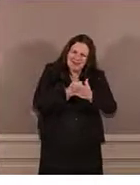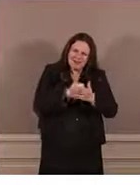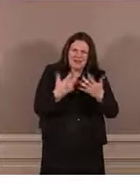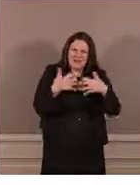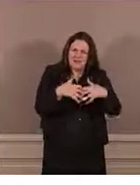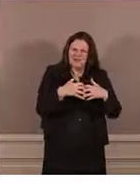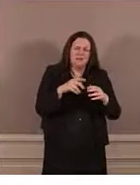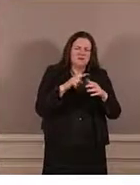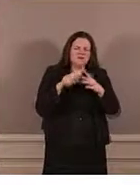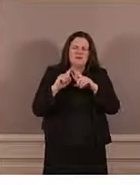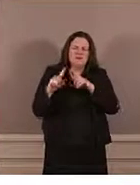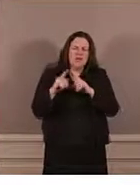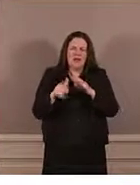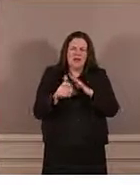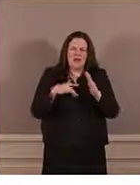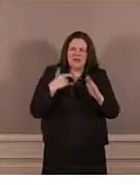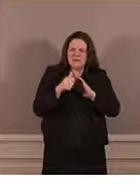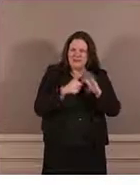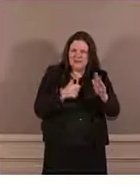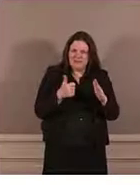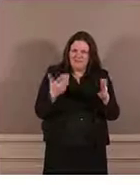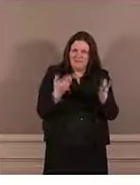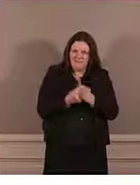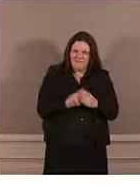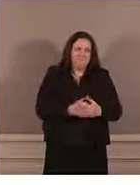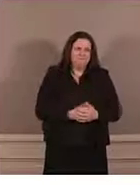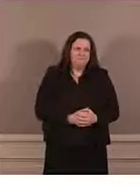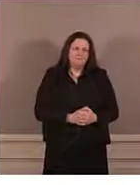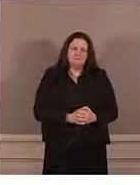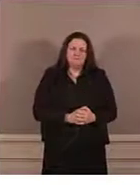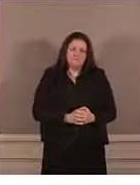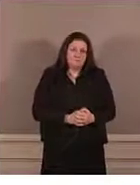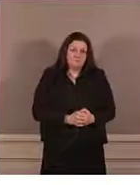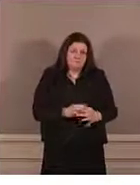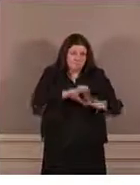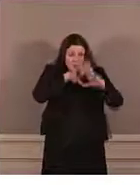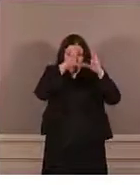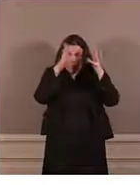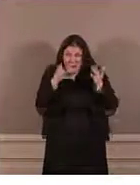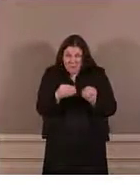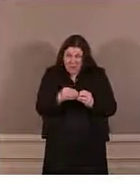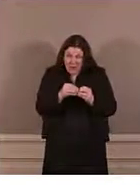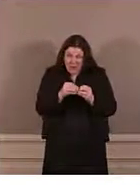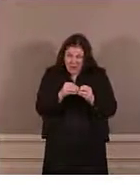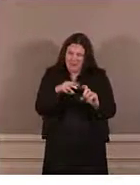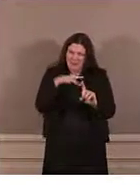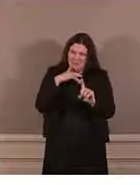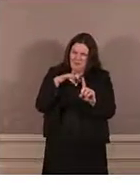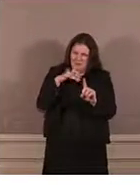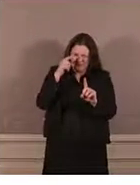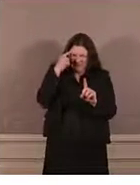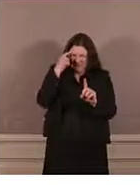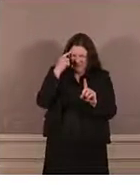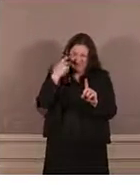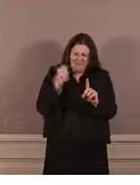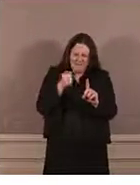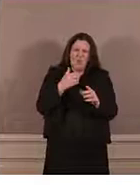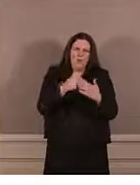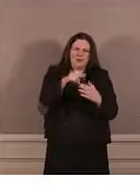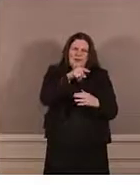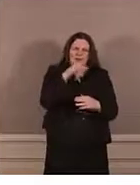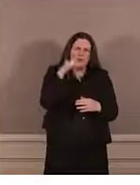go with that as well. So underlying the whole narrative underneath this review is the importance of